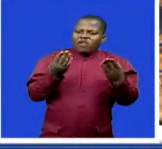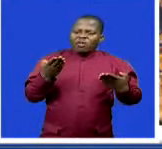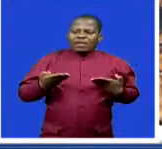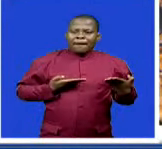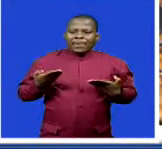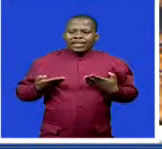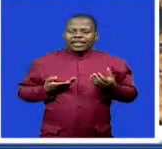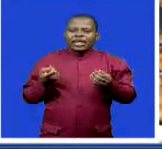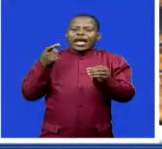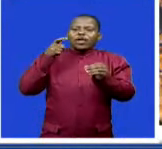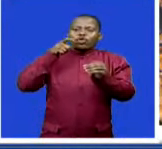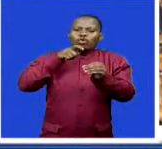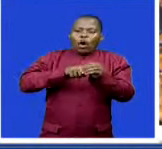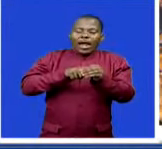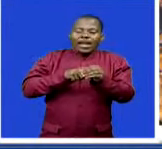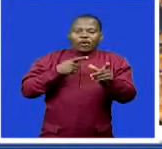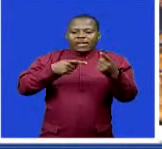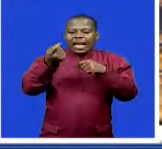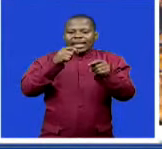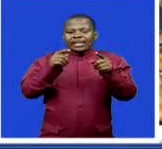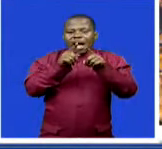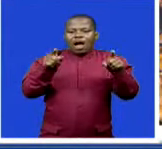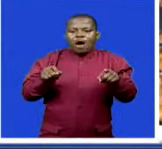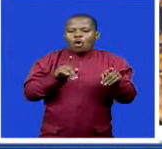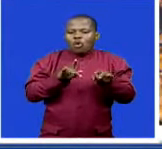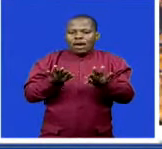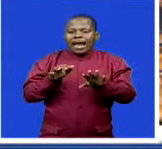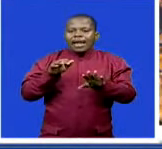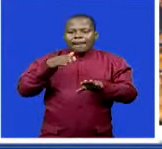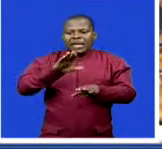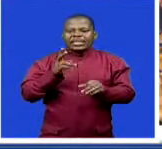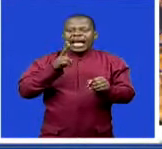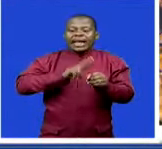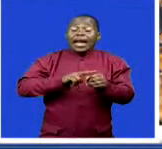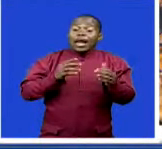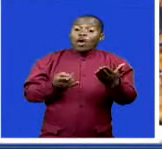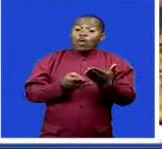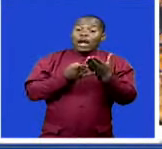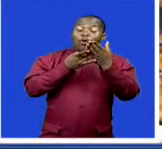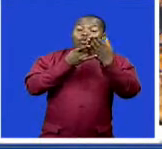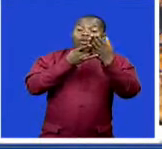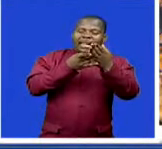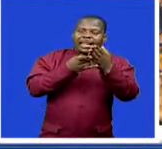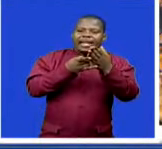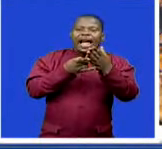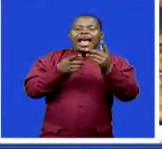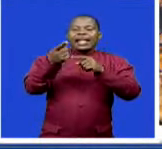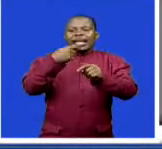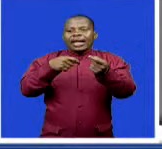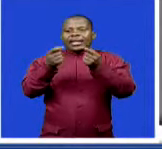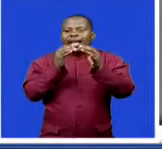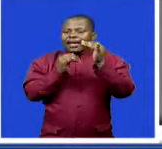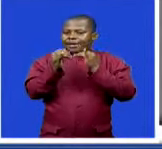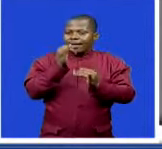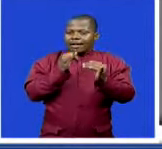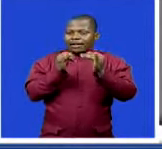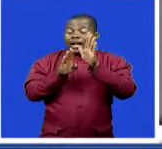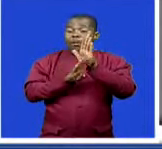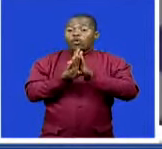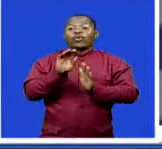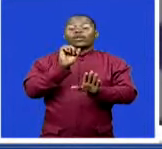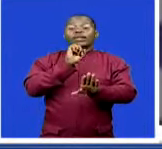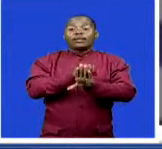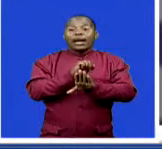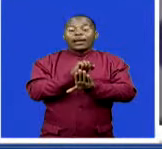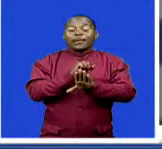will expose local companies to international markets and decrease operation costs. In times